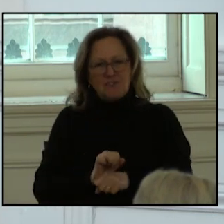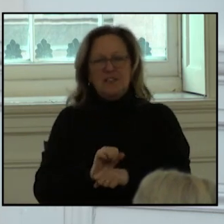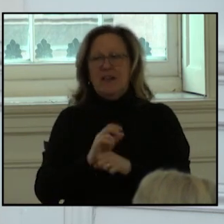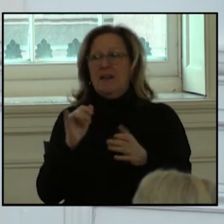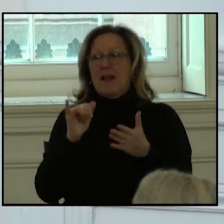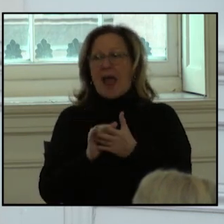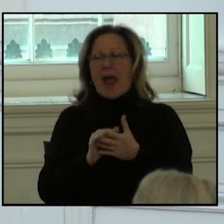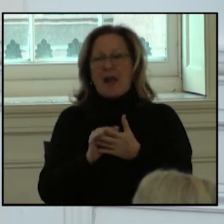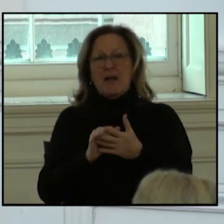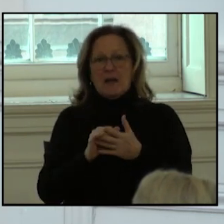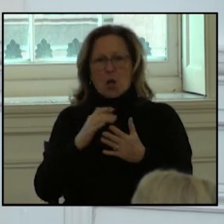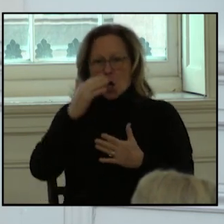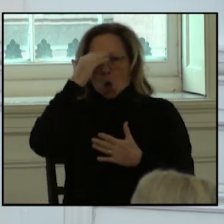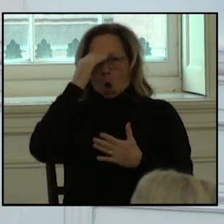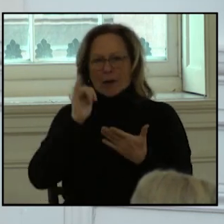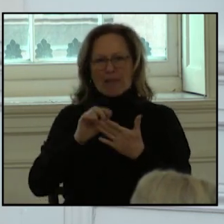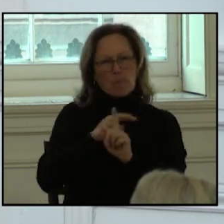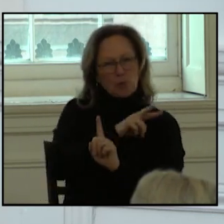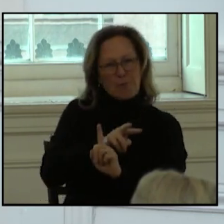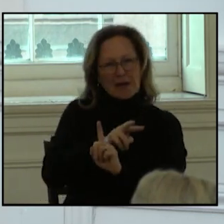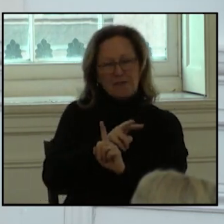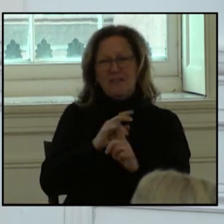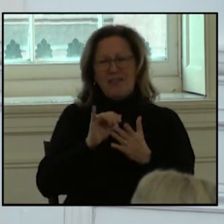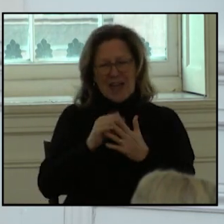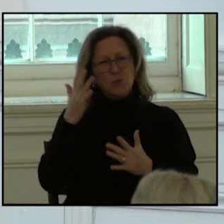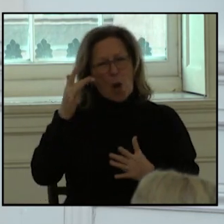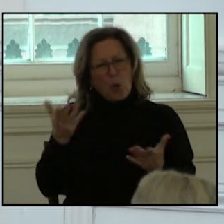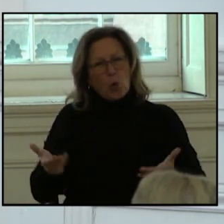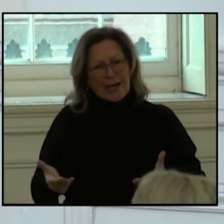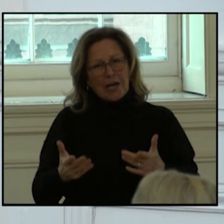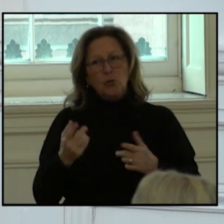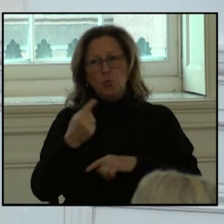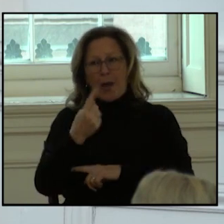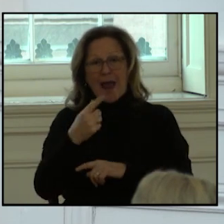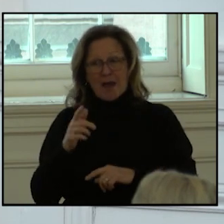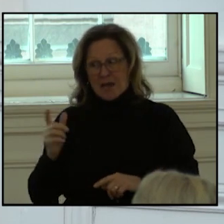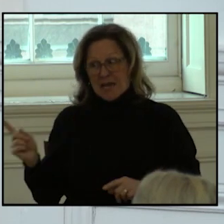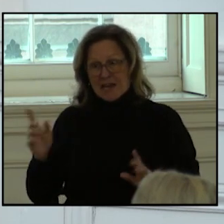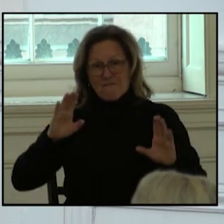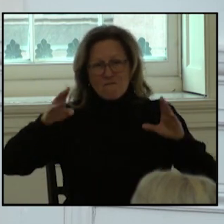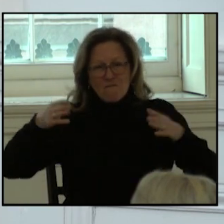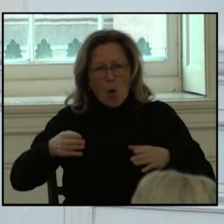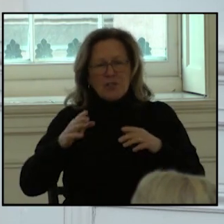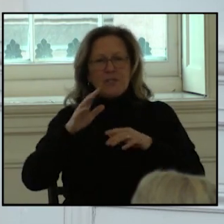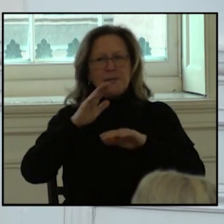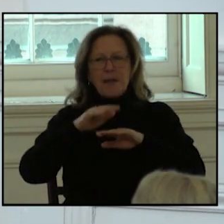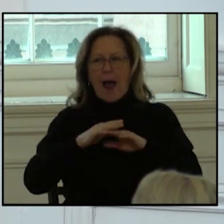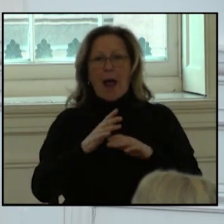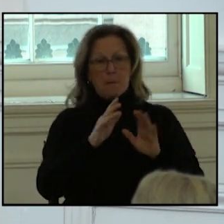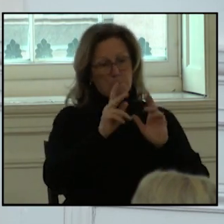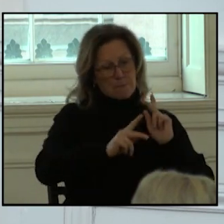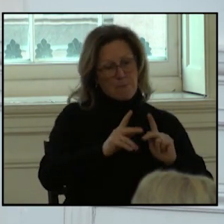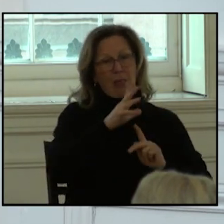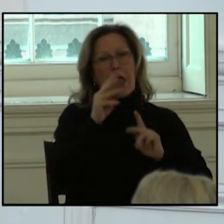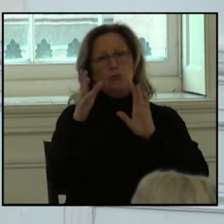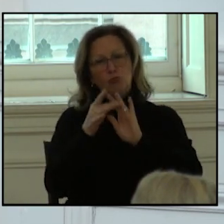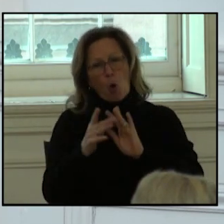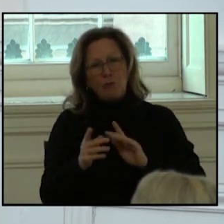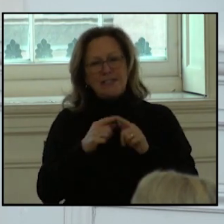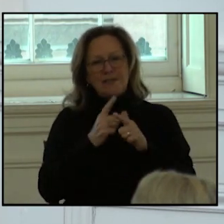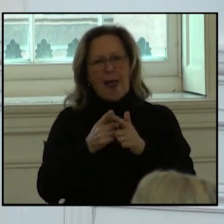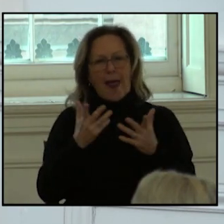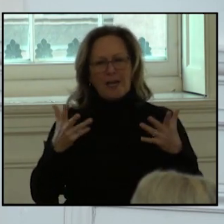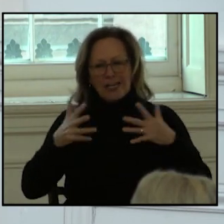today, because it is so important. John focuses on unearthing little-known people and stories, then injecting them into the landscape